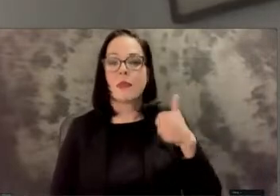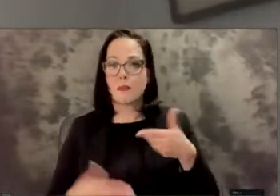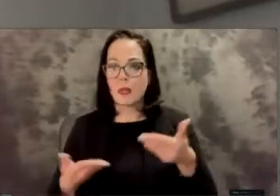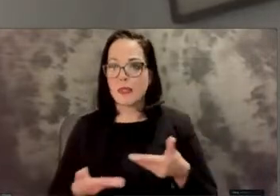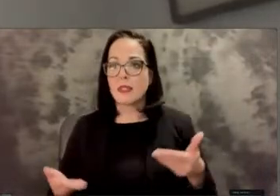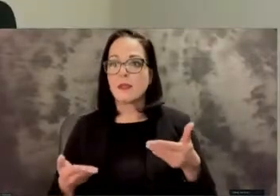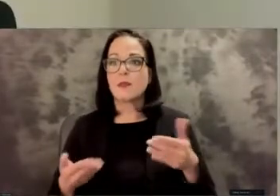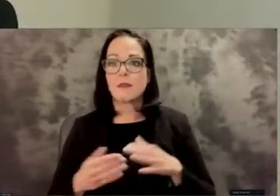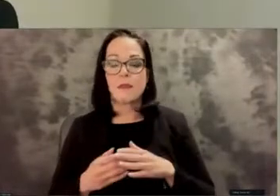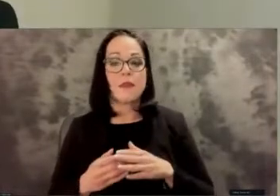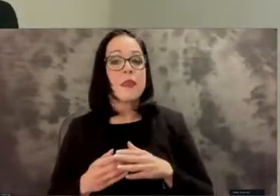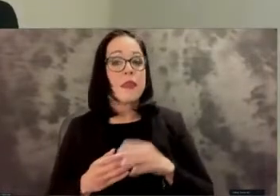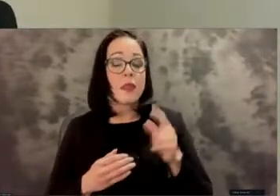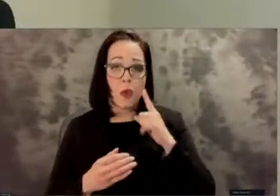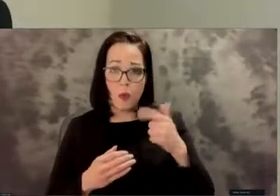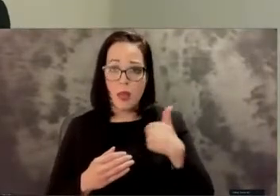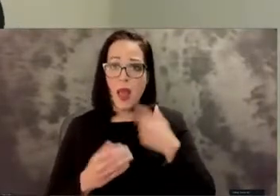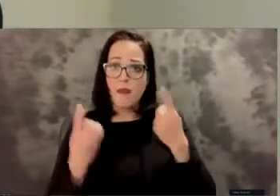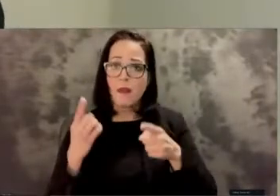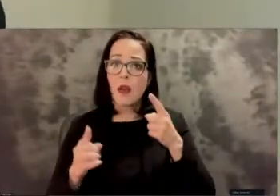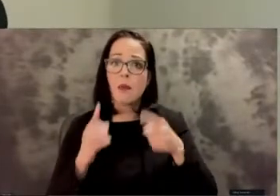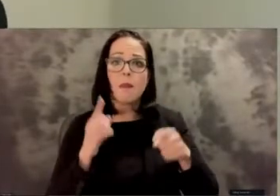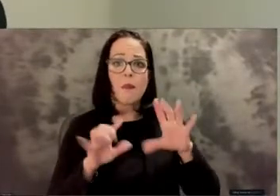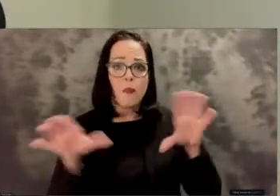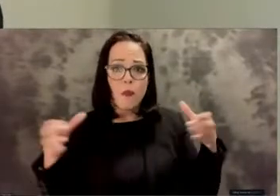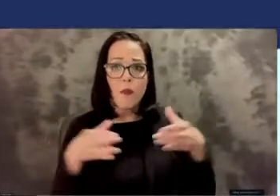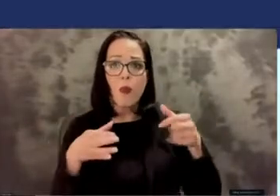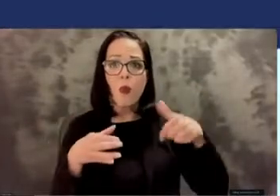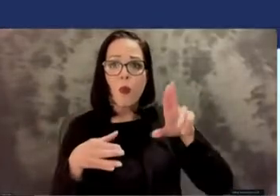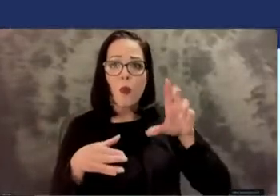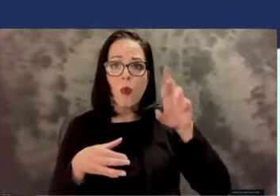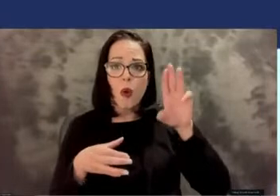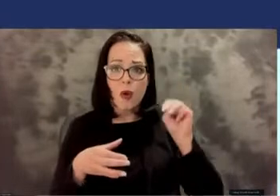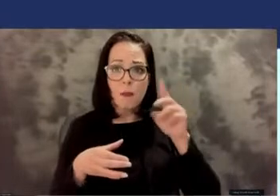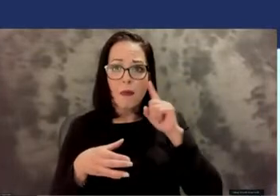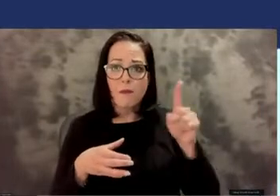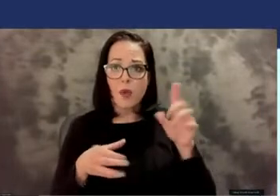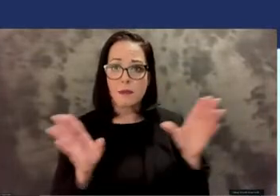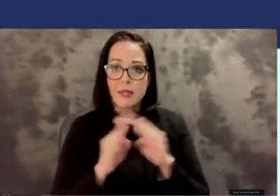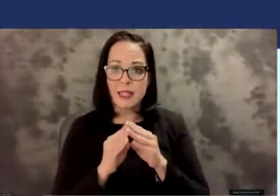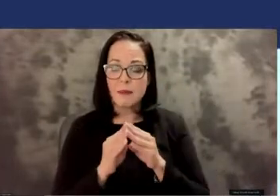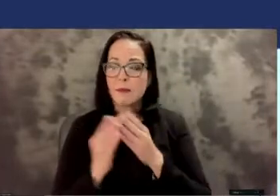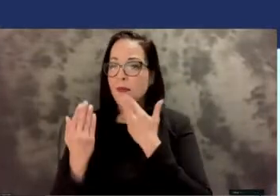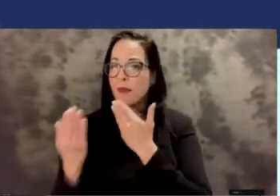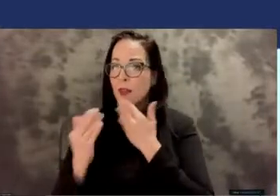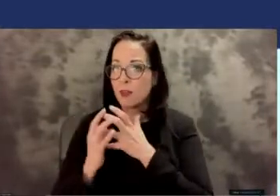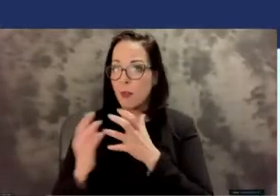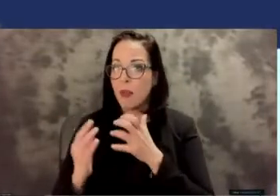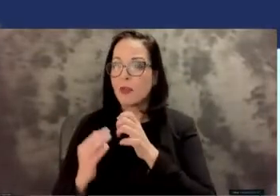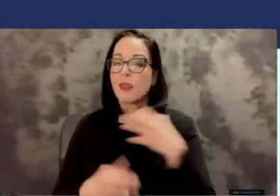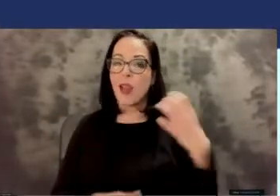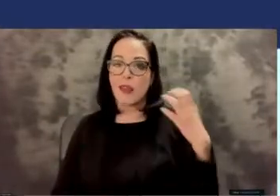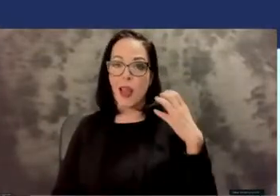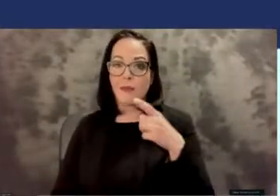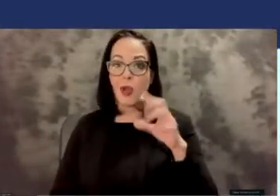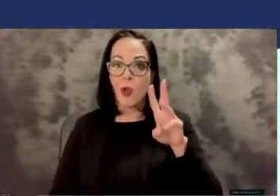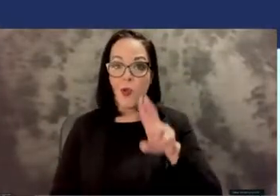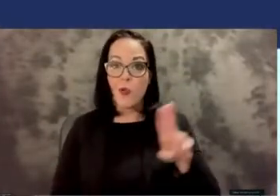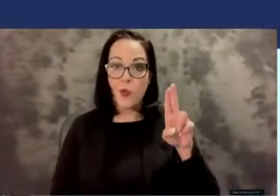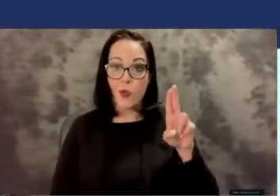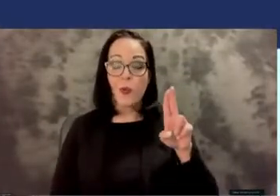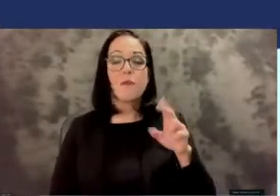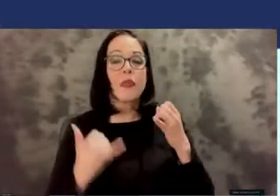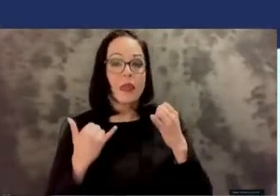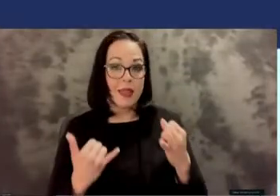Madam Chair, we have a quorum for the meeting. Thank you so much, Captain Wu. It is my pleasure now to